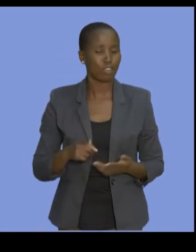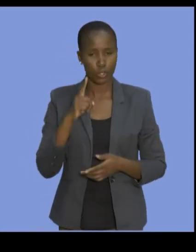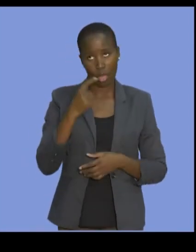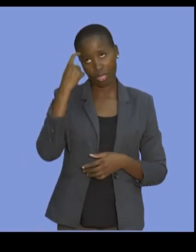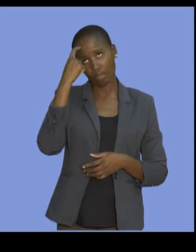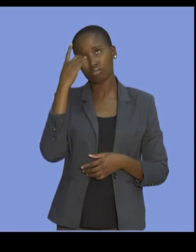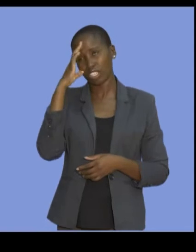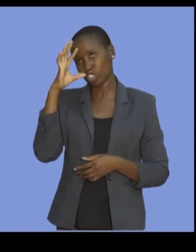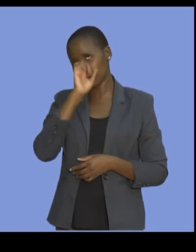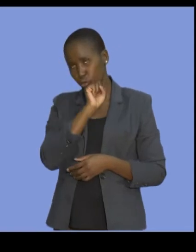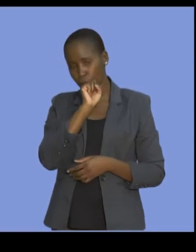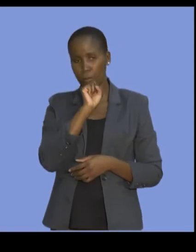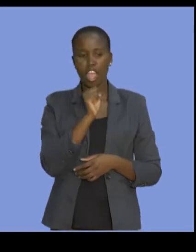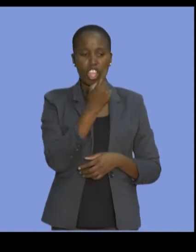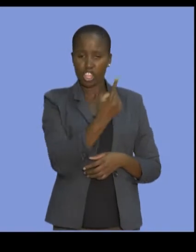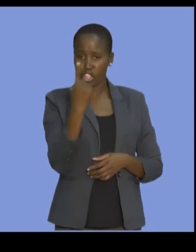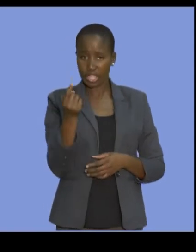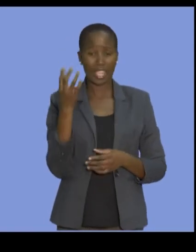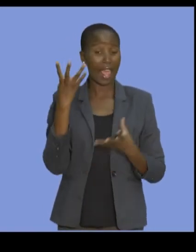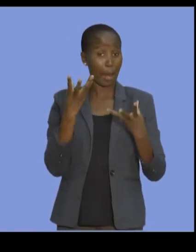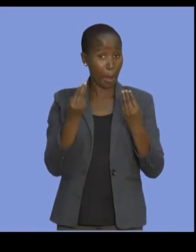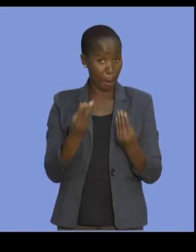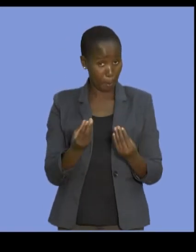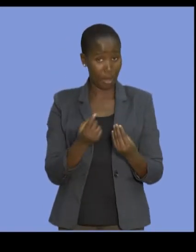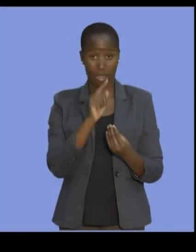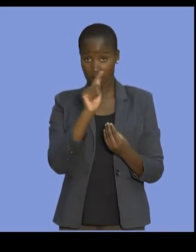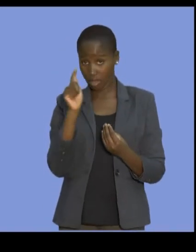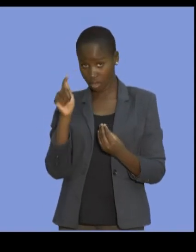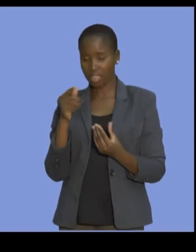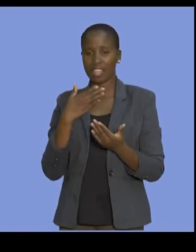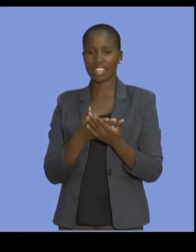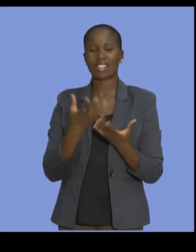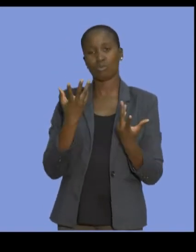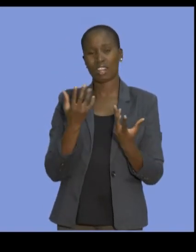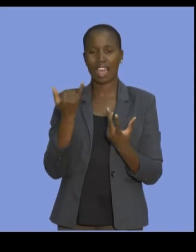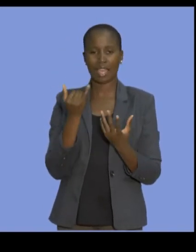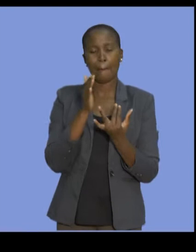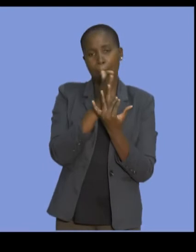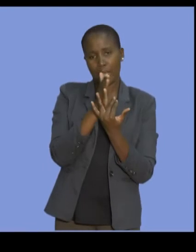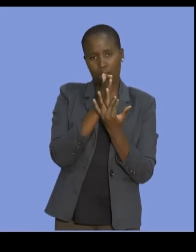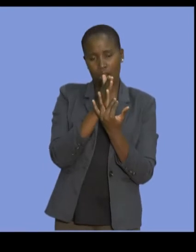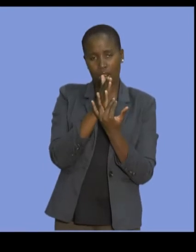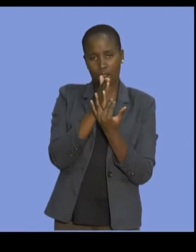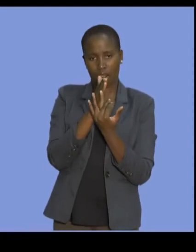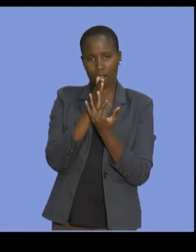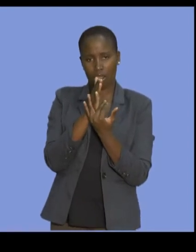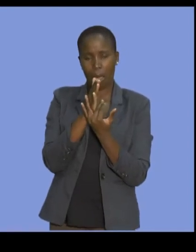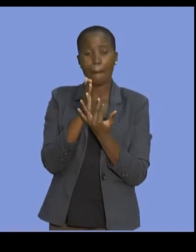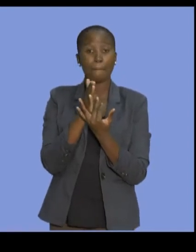the raw data value takes the midpoint, the middle of the